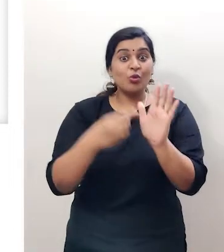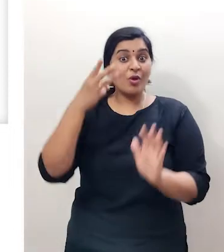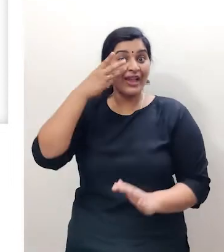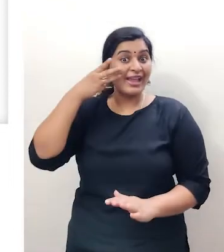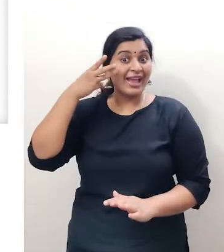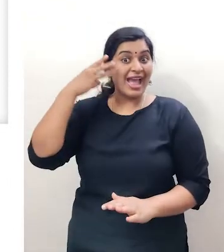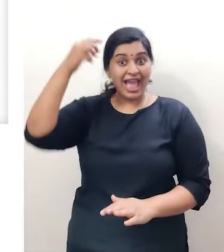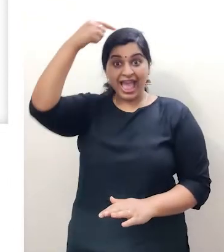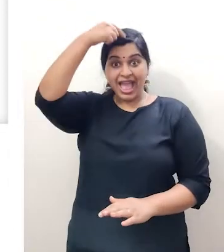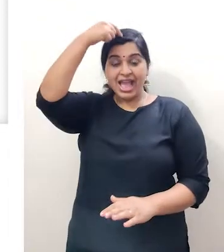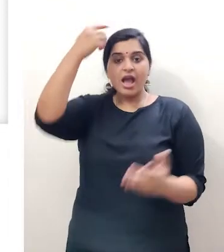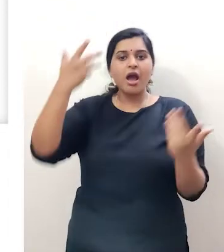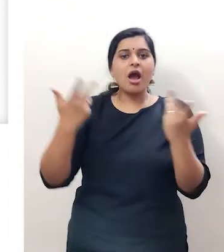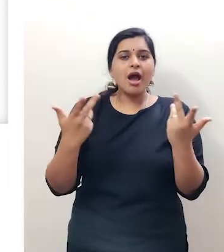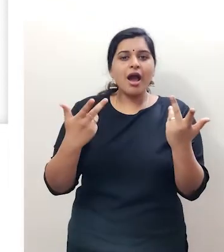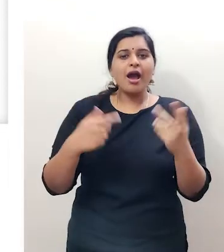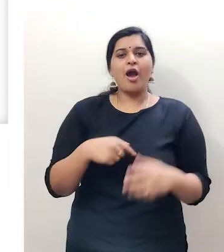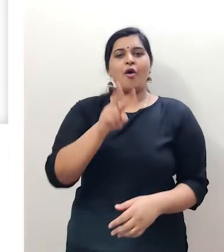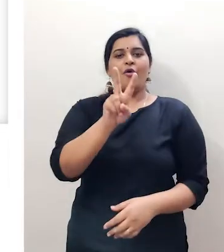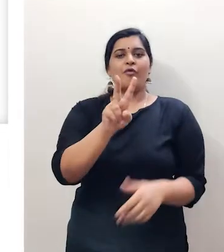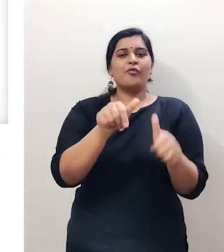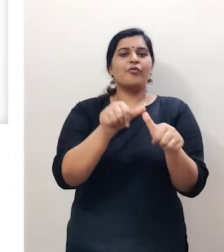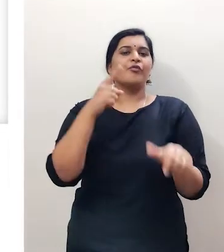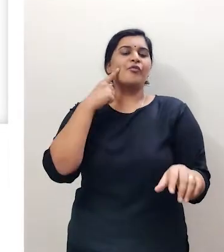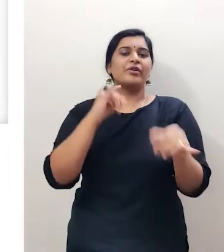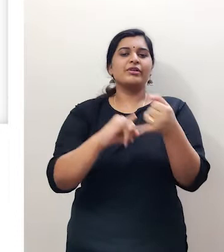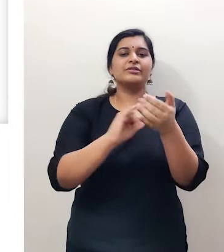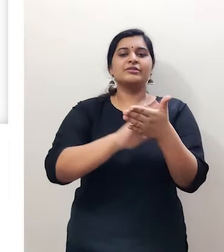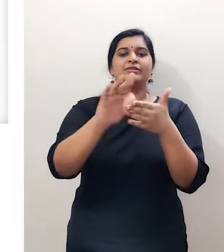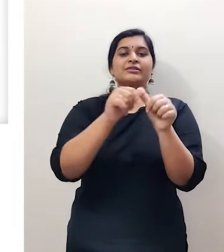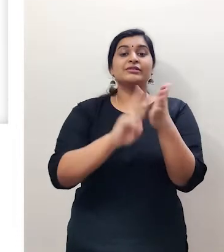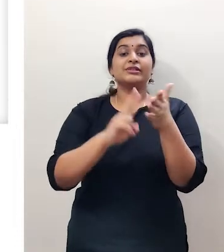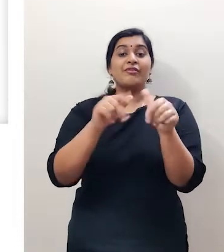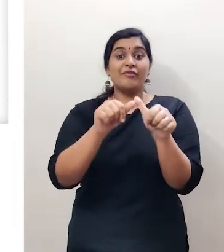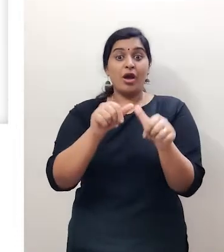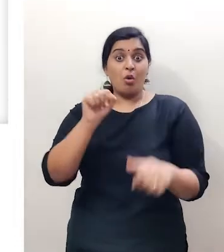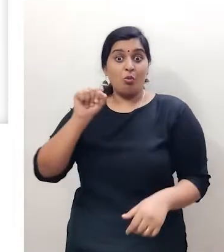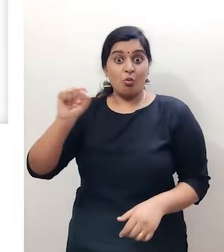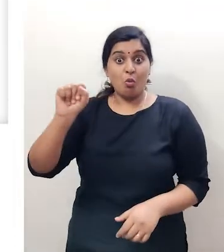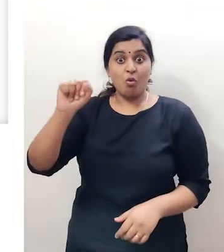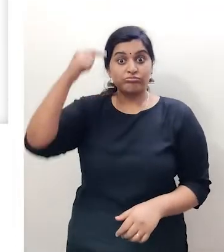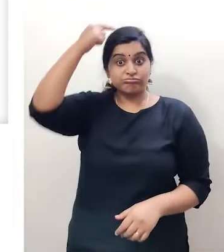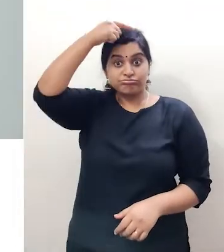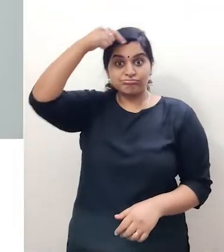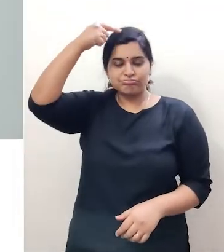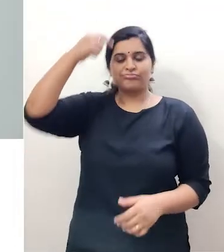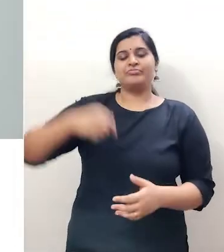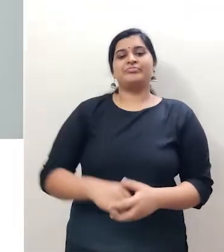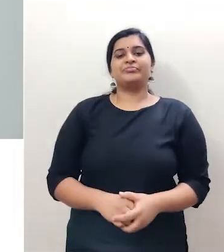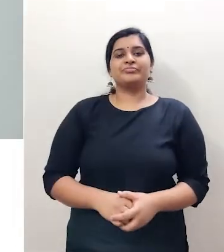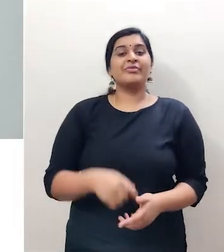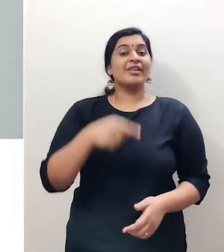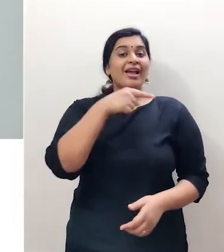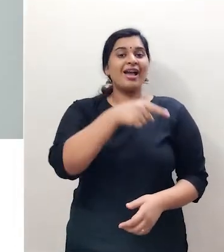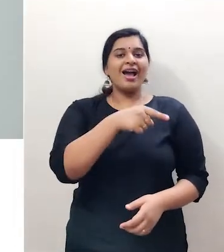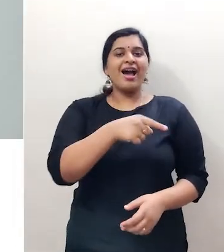of the cats in these images, you can even spot a Vaishnava caste mark. With its origins in